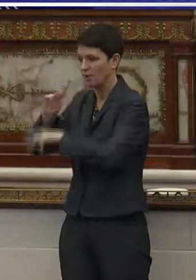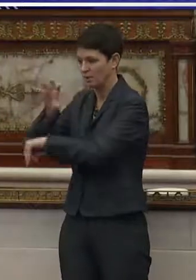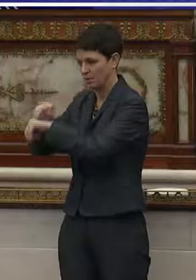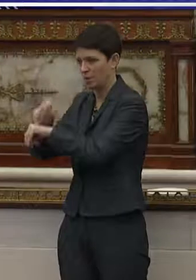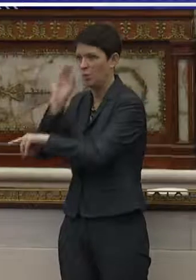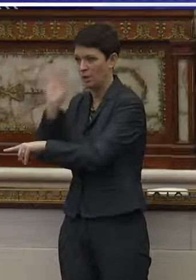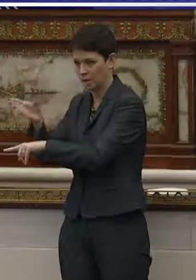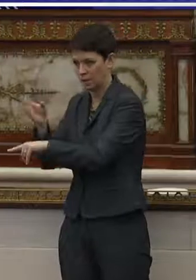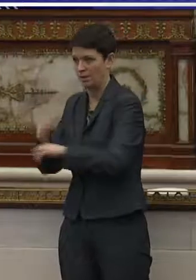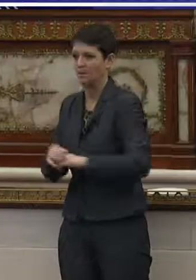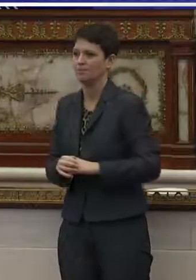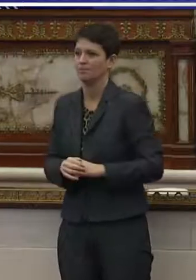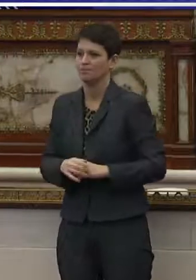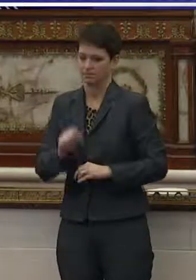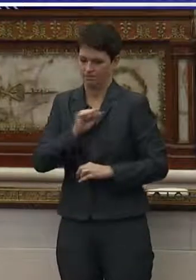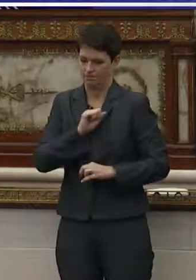appointments.